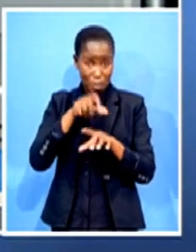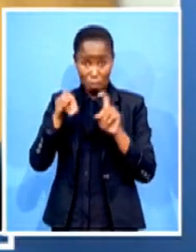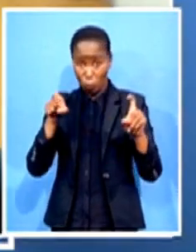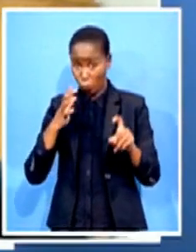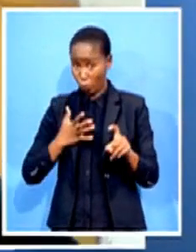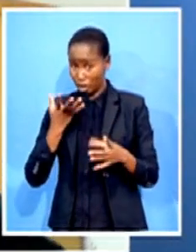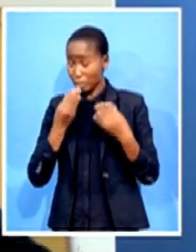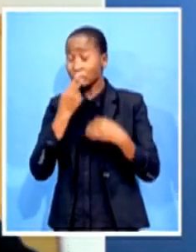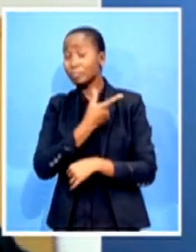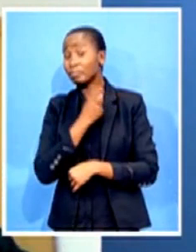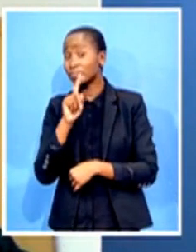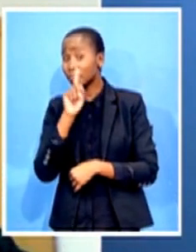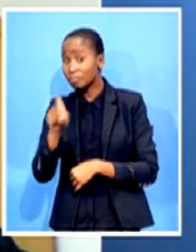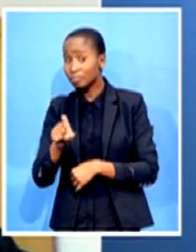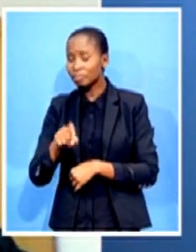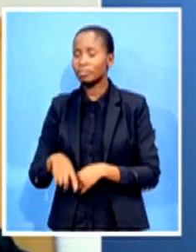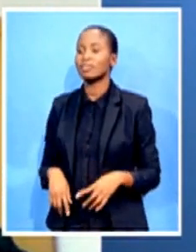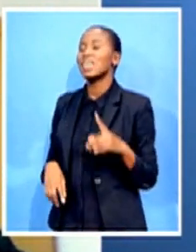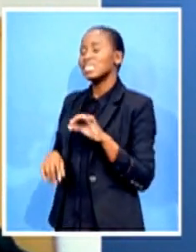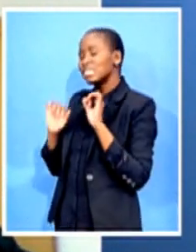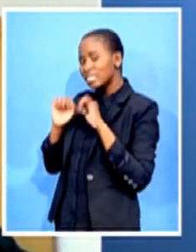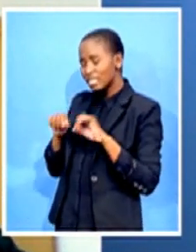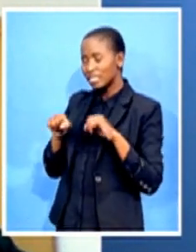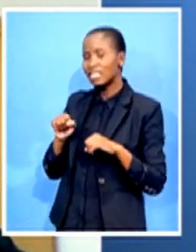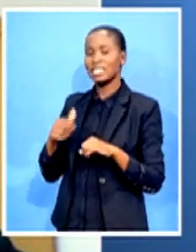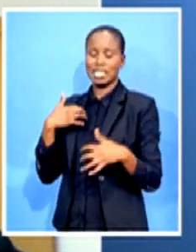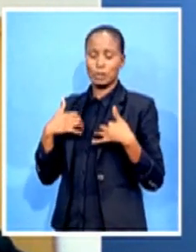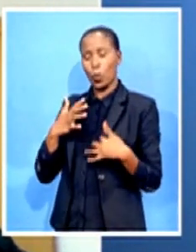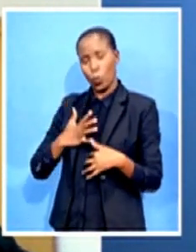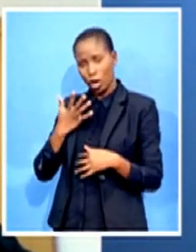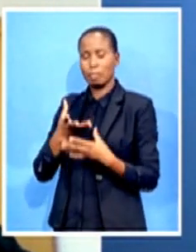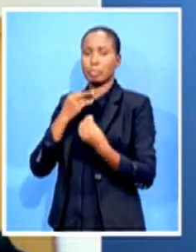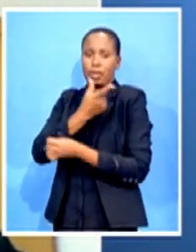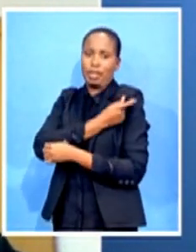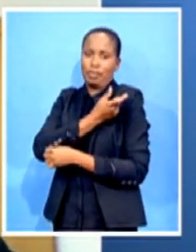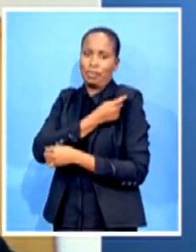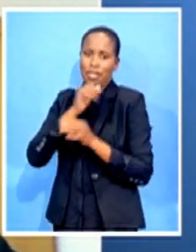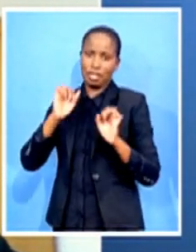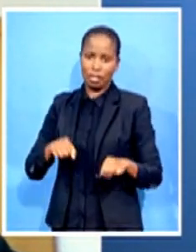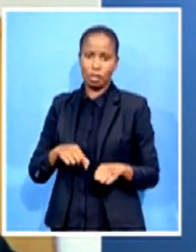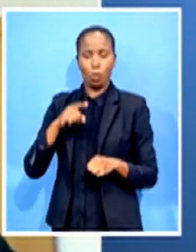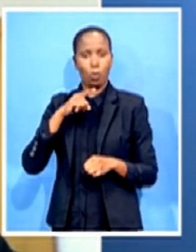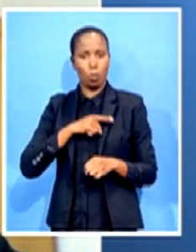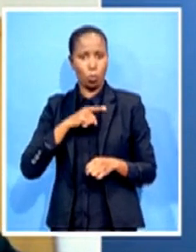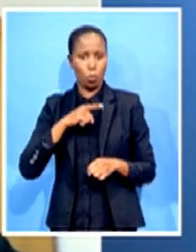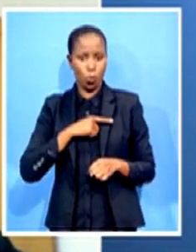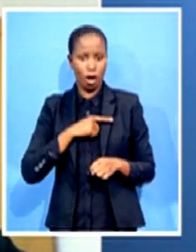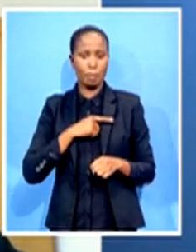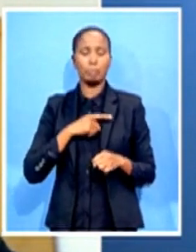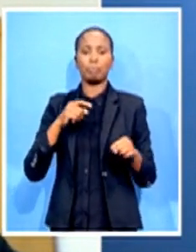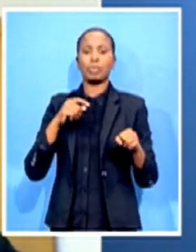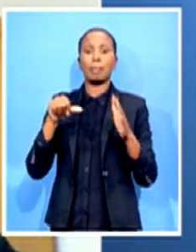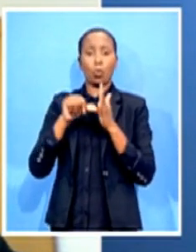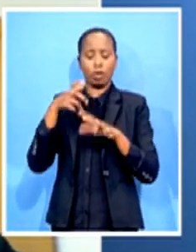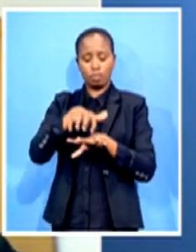get vaccinated because the unique thing about the agricultural sector as well is that we have farmers who have